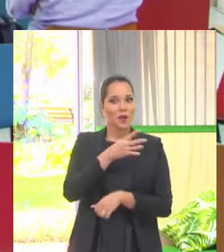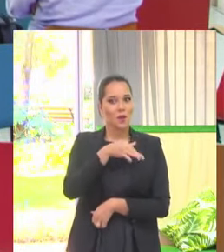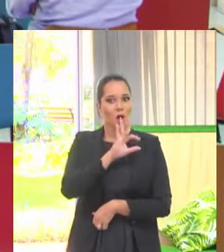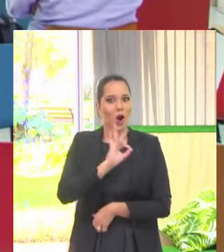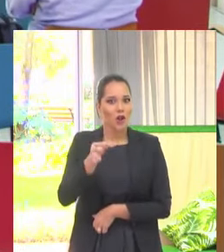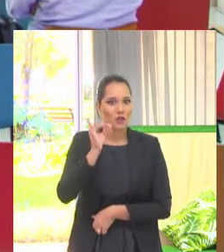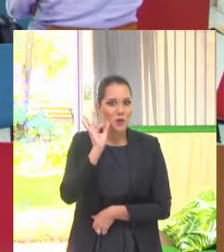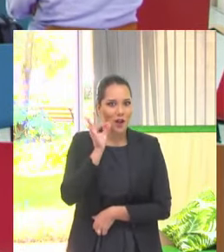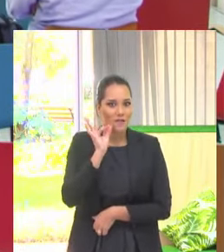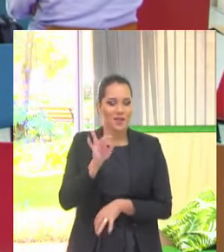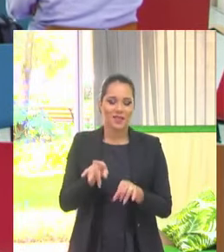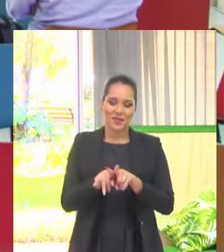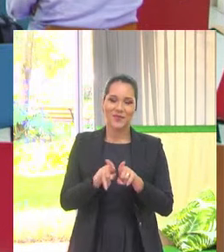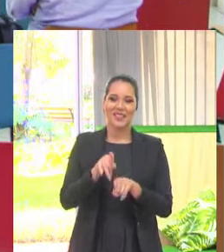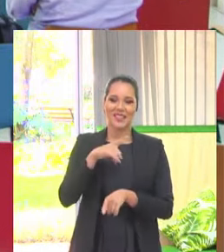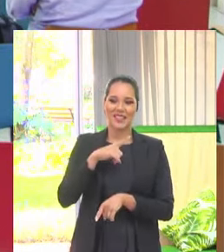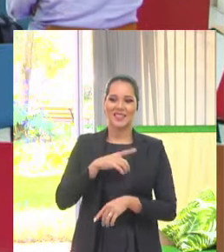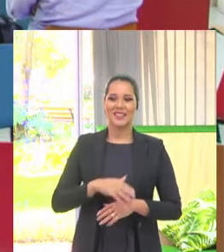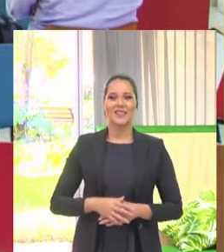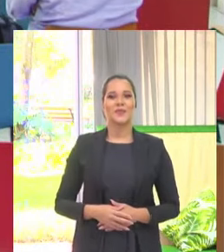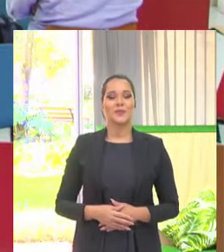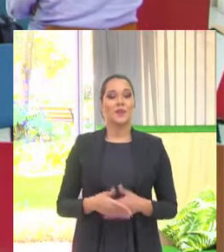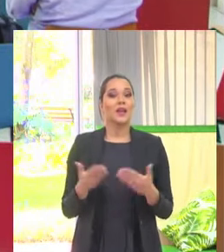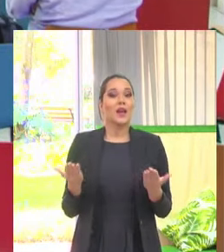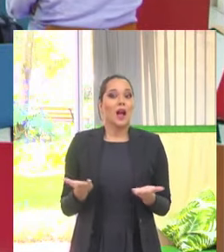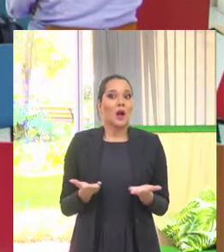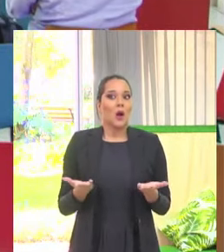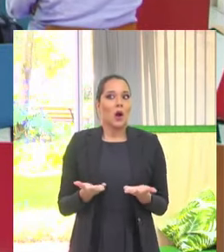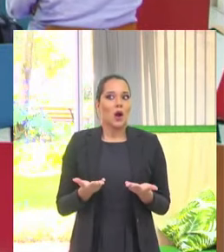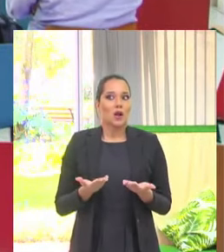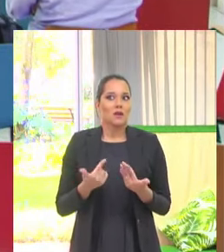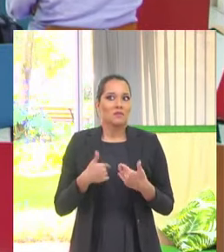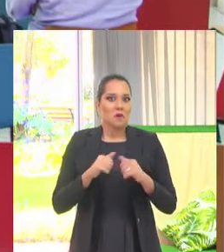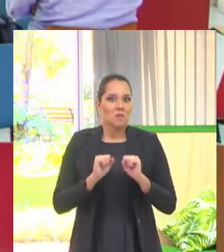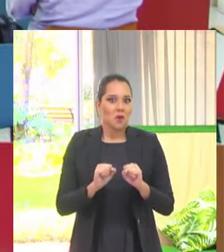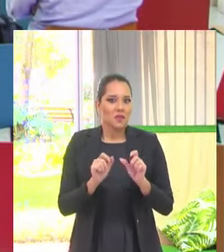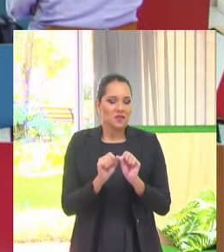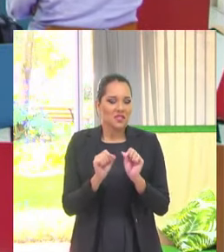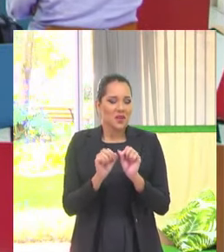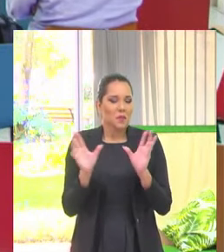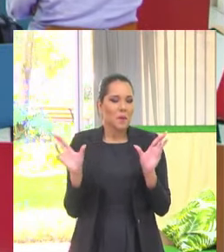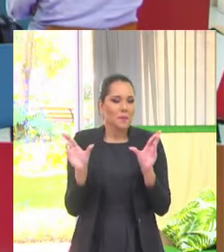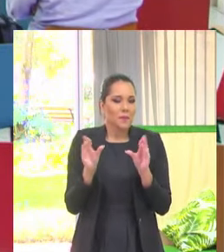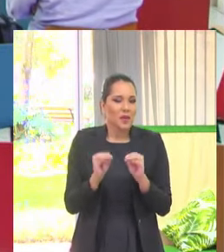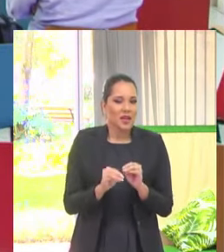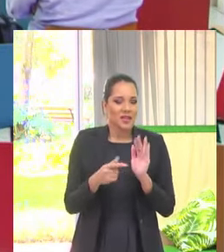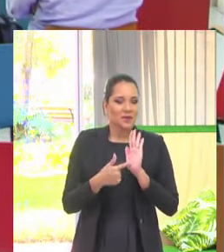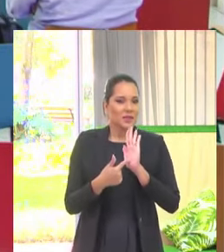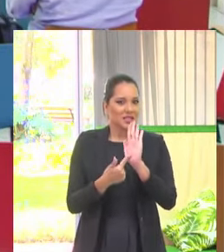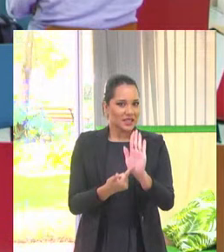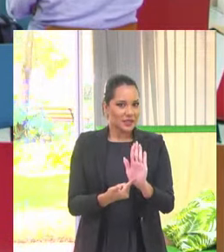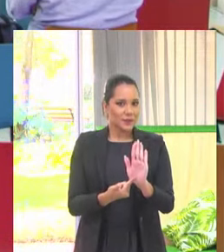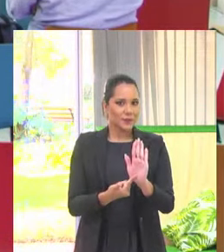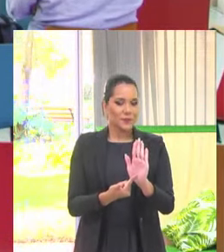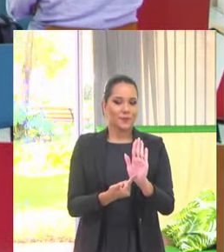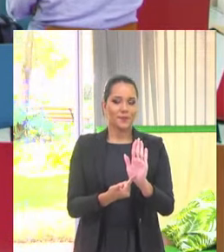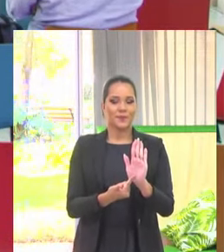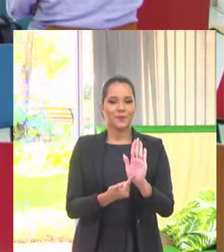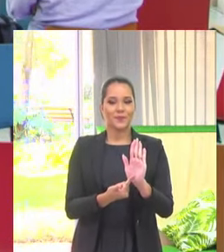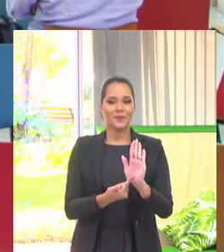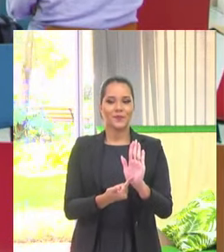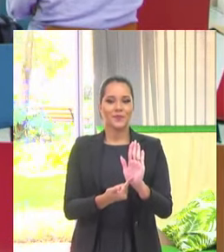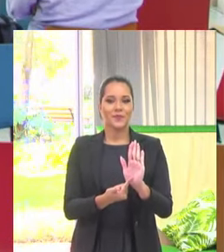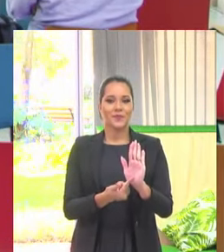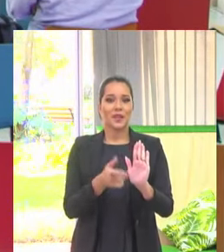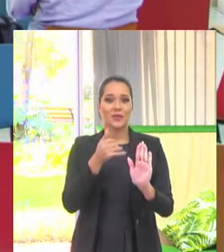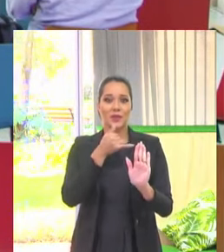that, I think what I'll do is I'll do a short presentation. And unfortunately, Bethania couldn't be